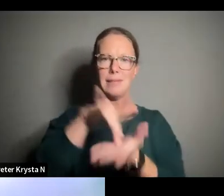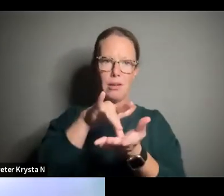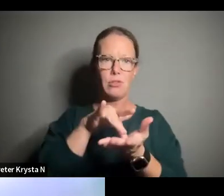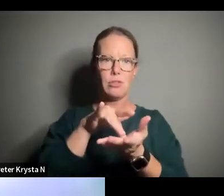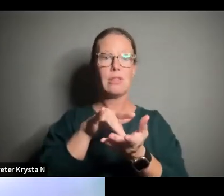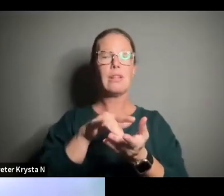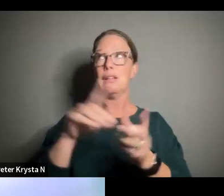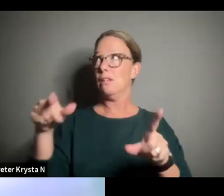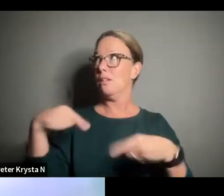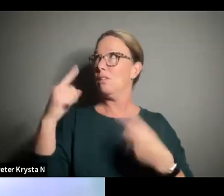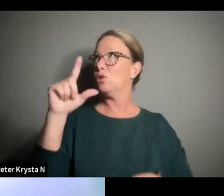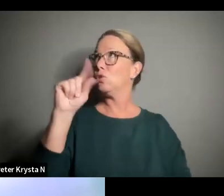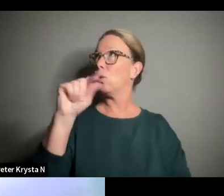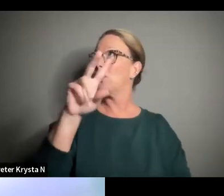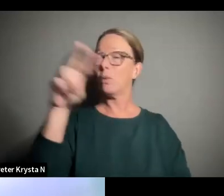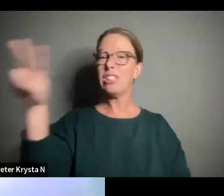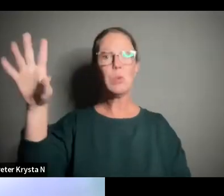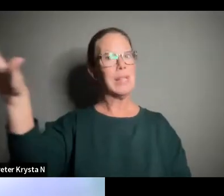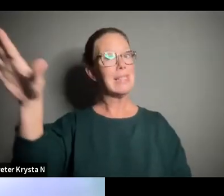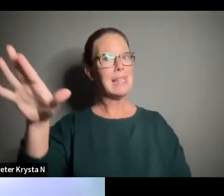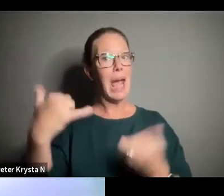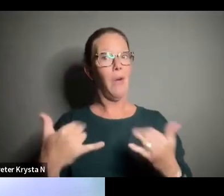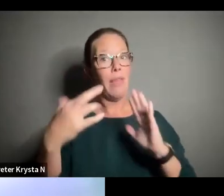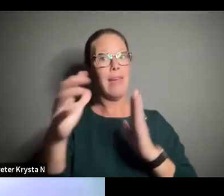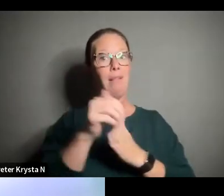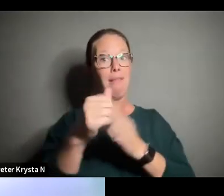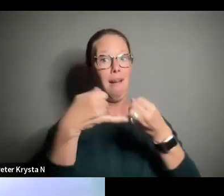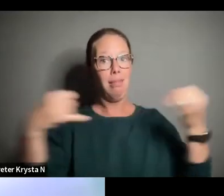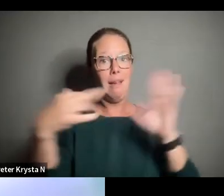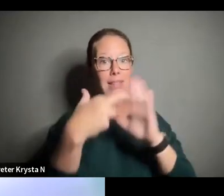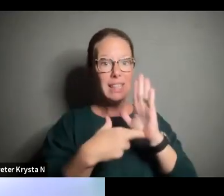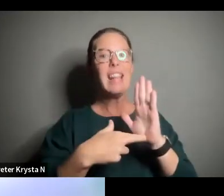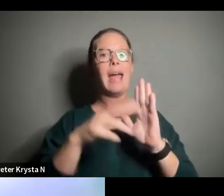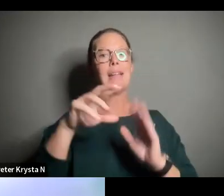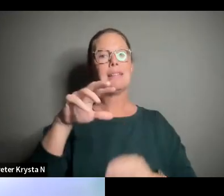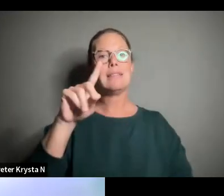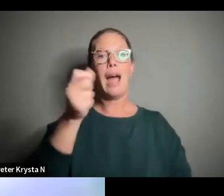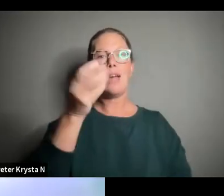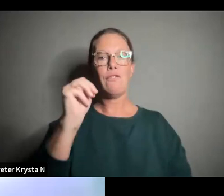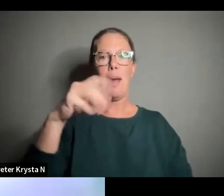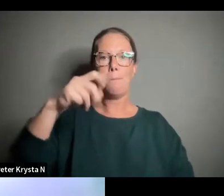of 2022, it's in their guidelines now that diaphragm pacing should be utilized on